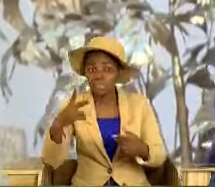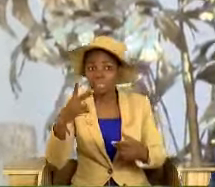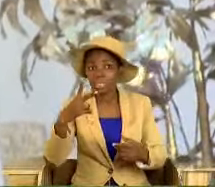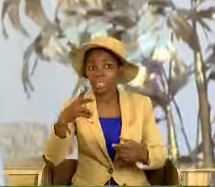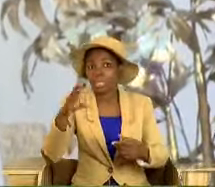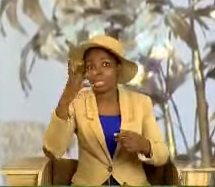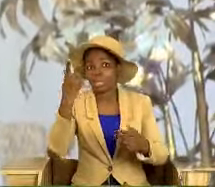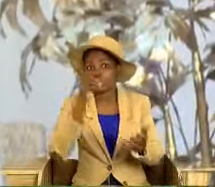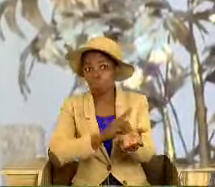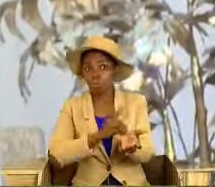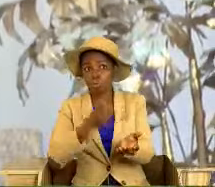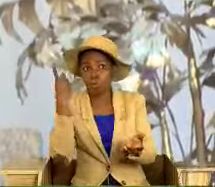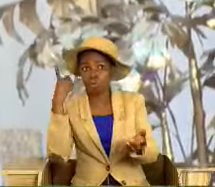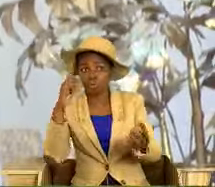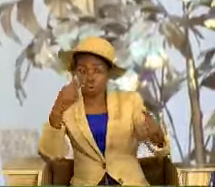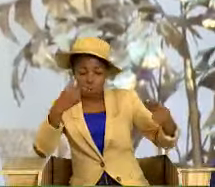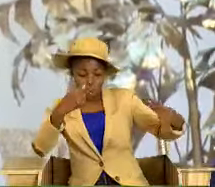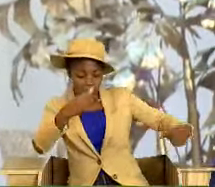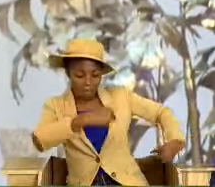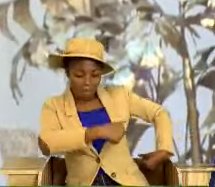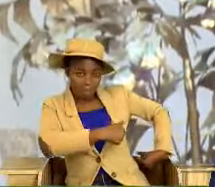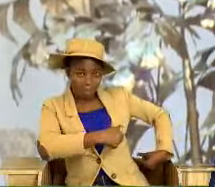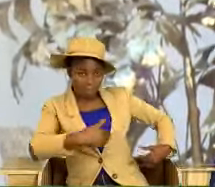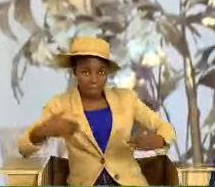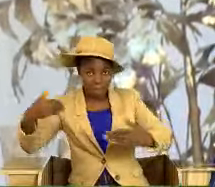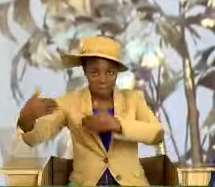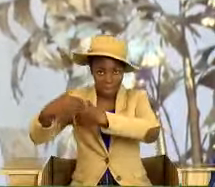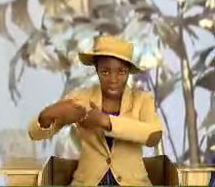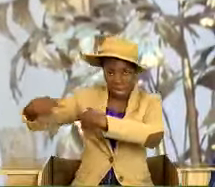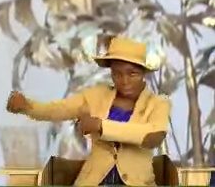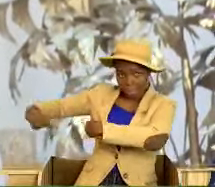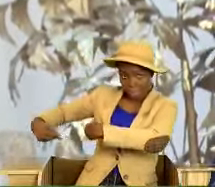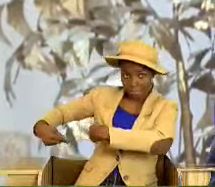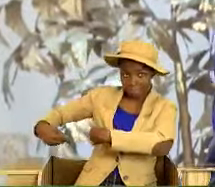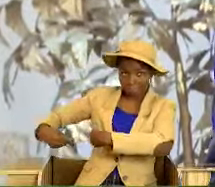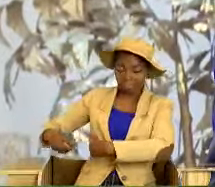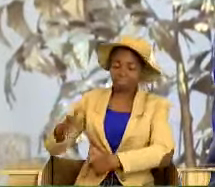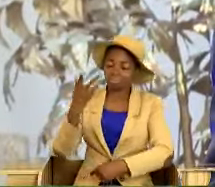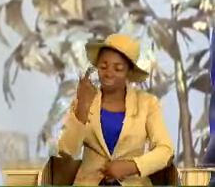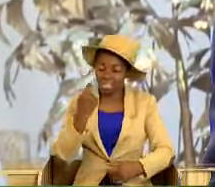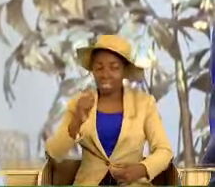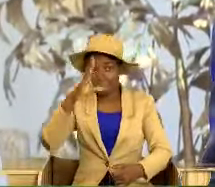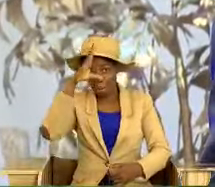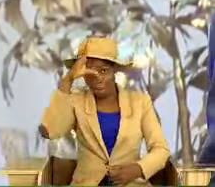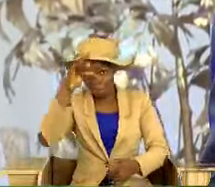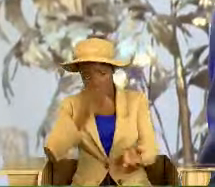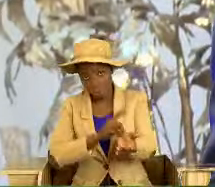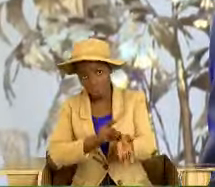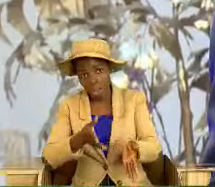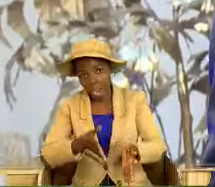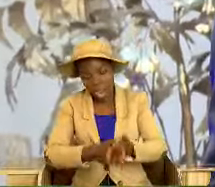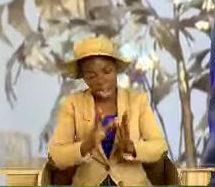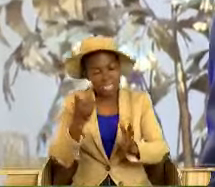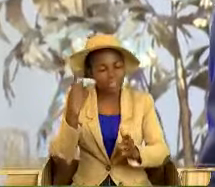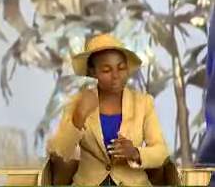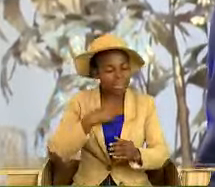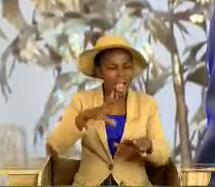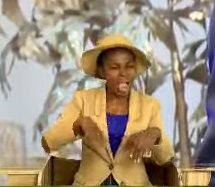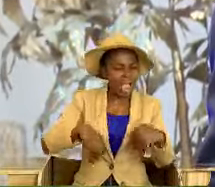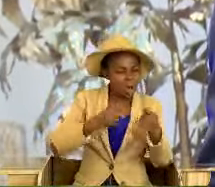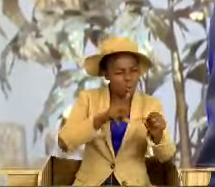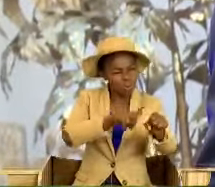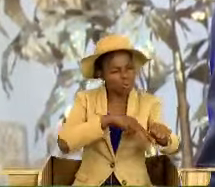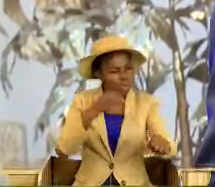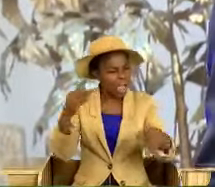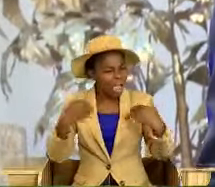should start using because he asked me that how long have I been feeling this pain I said 2 years but he said from the X-ray he's seen that it's been more than